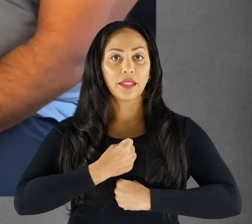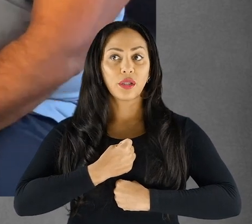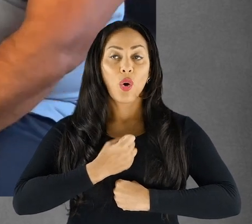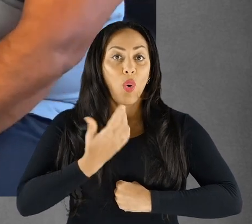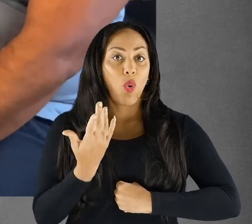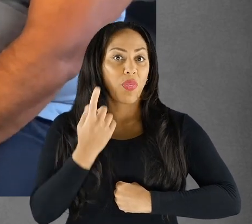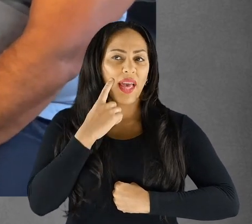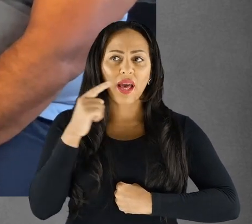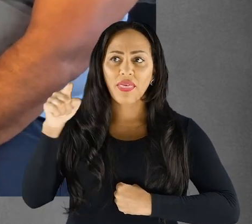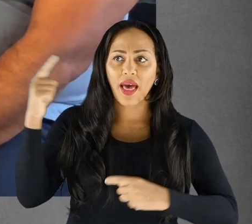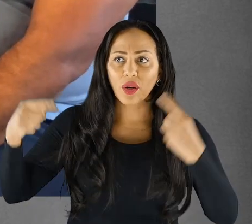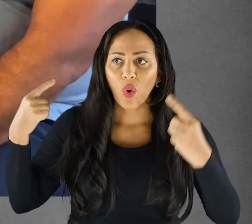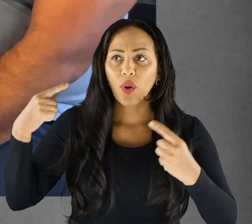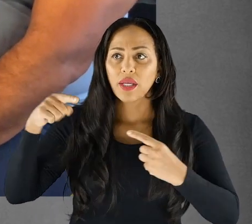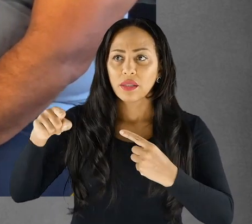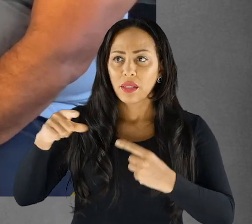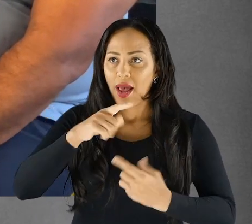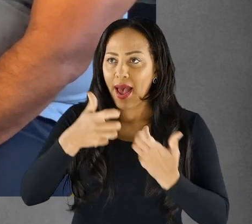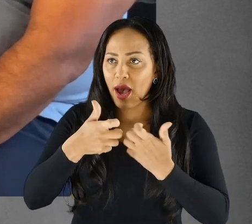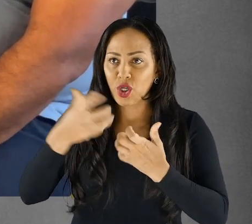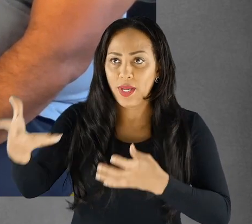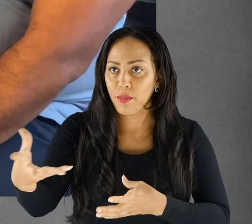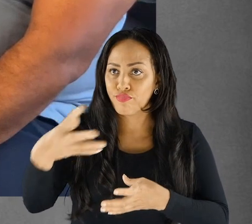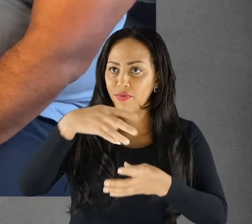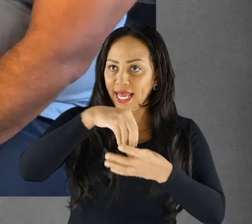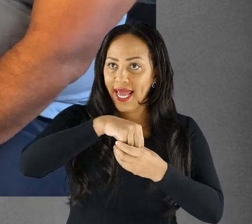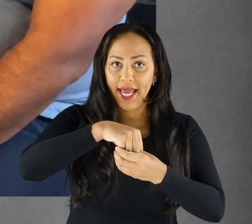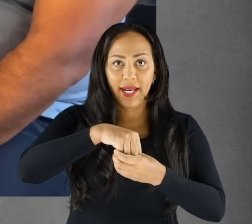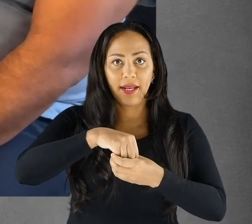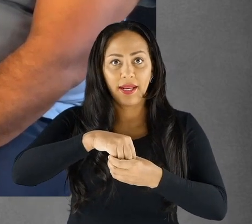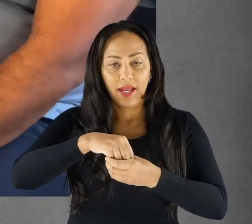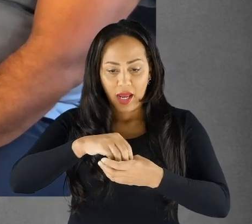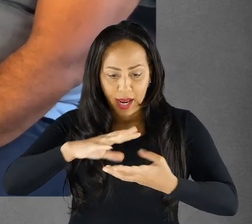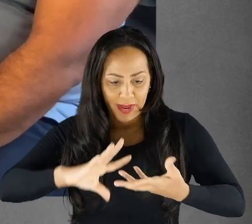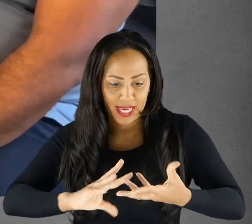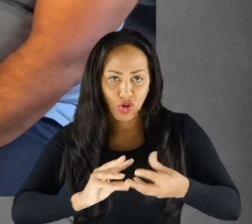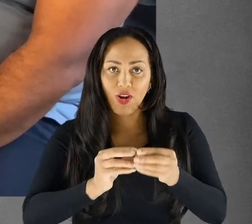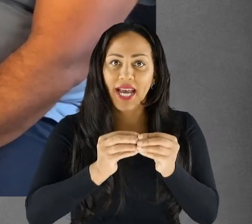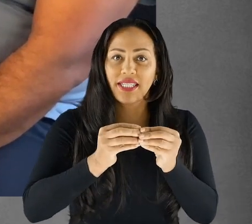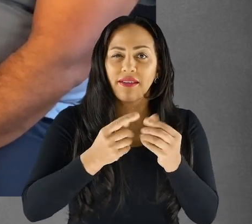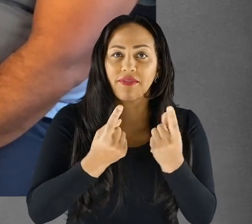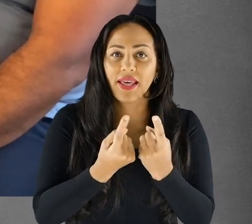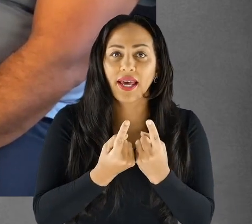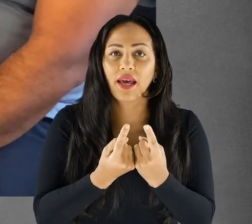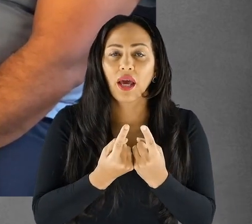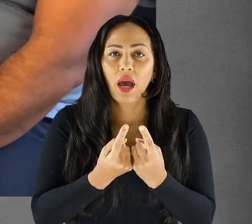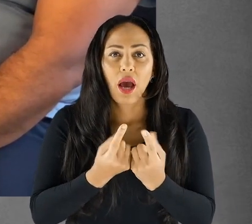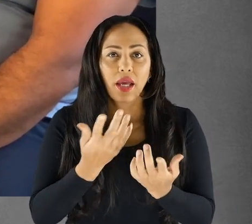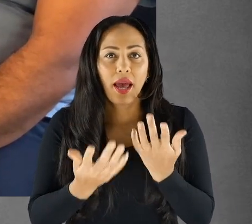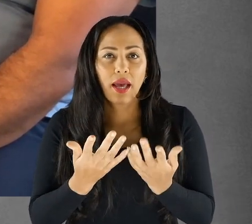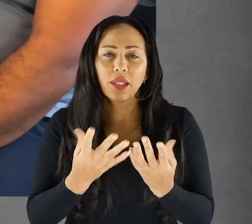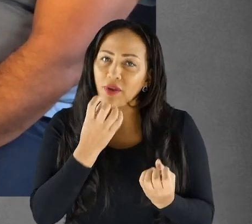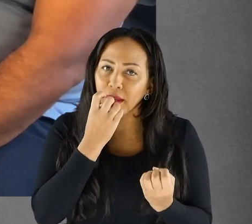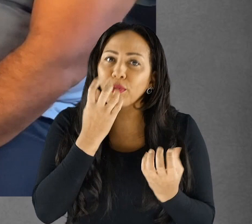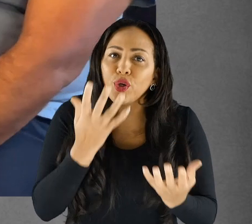like, oh, like, shall we stop or shall we just carry on through? And it's like, can we bring this into the loop? How can we